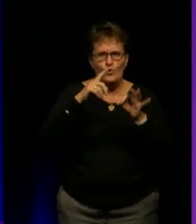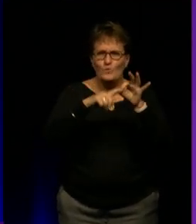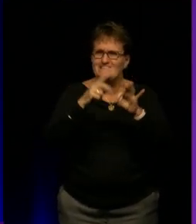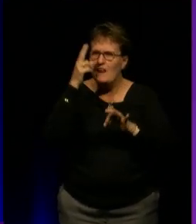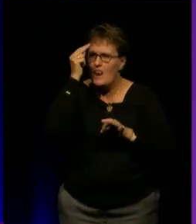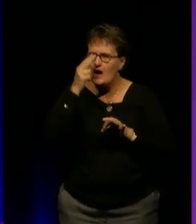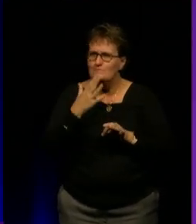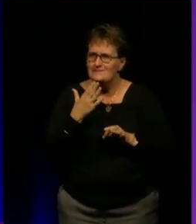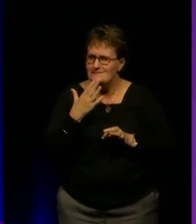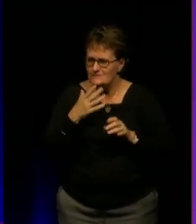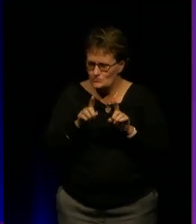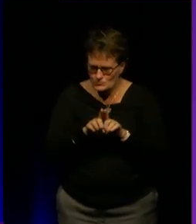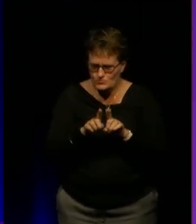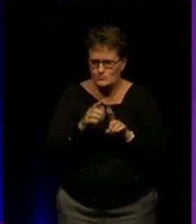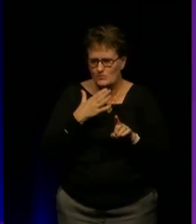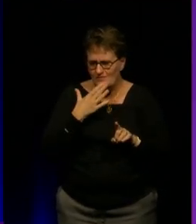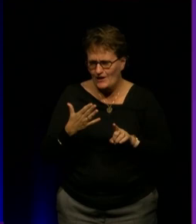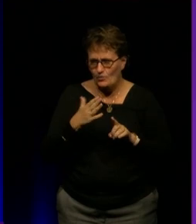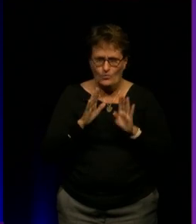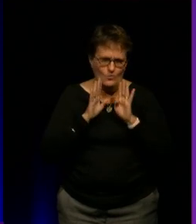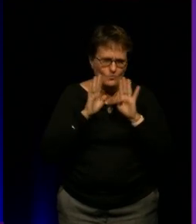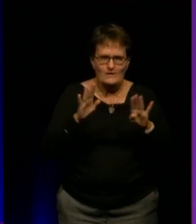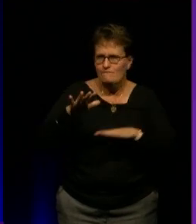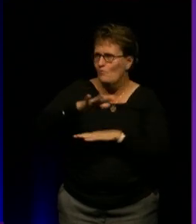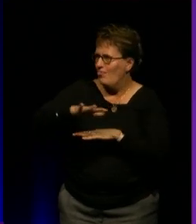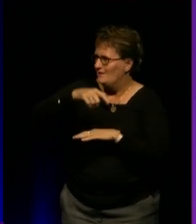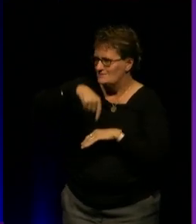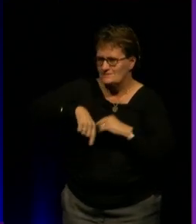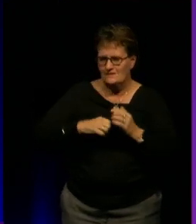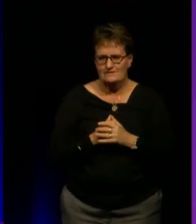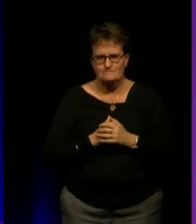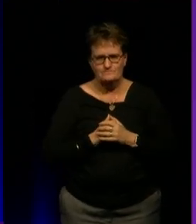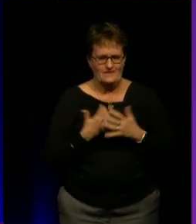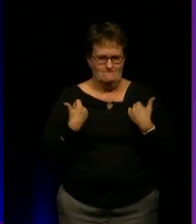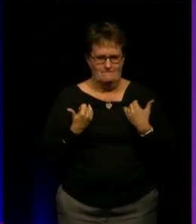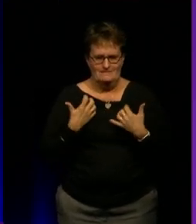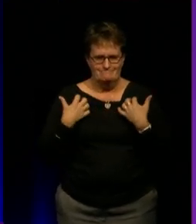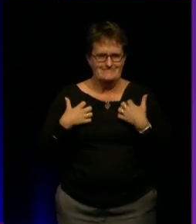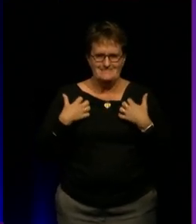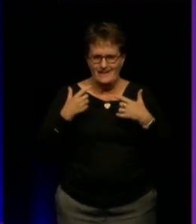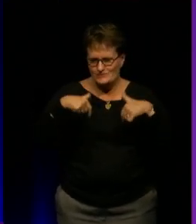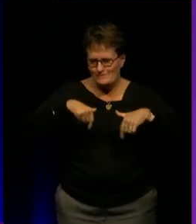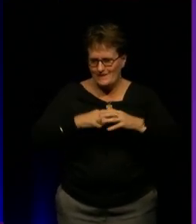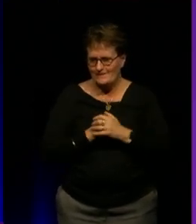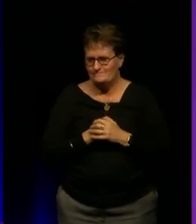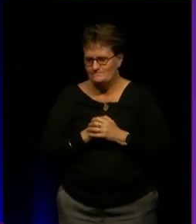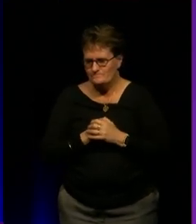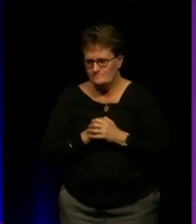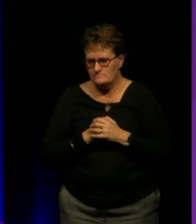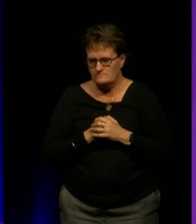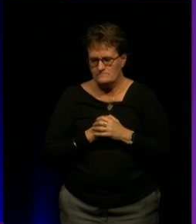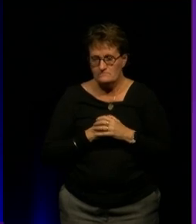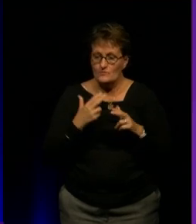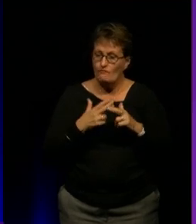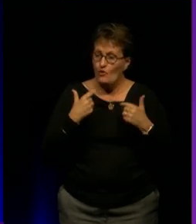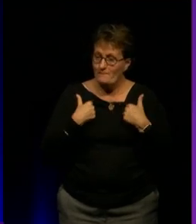the terrific team here in the State Library. What a wonderful place, and such a thrill to be here. So for